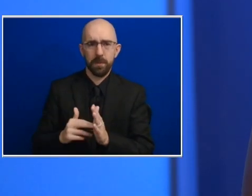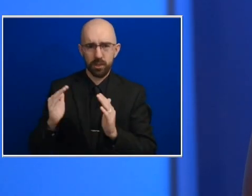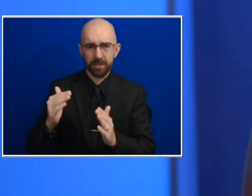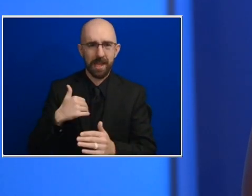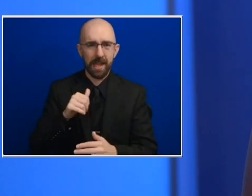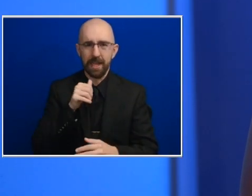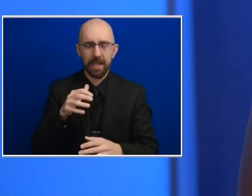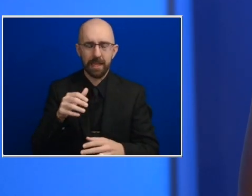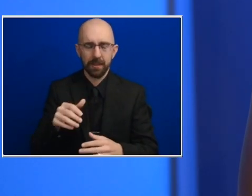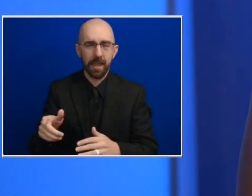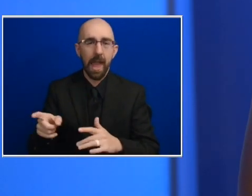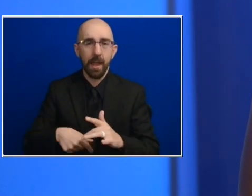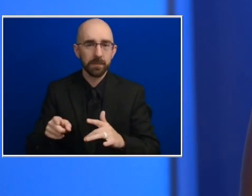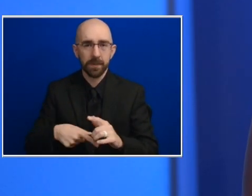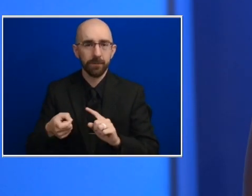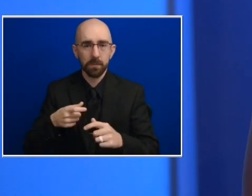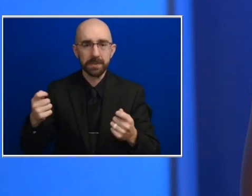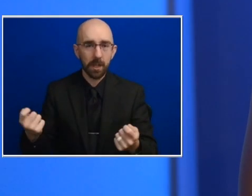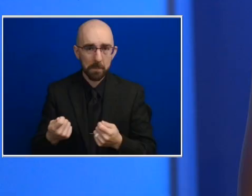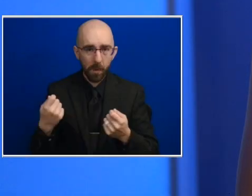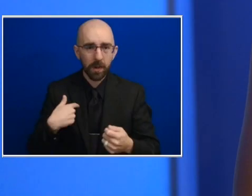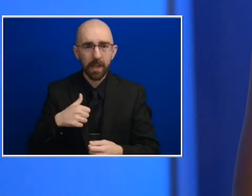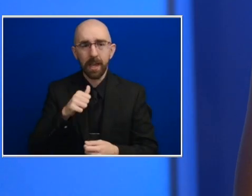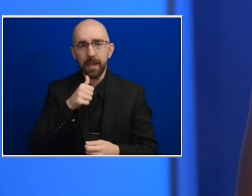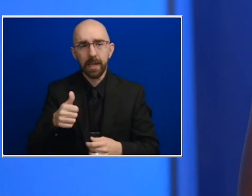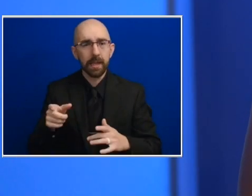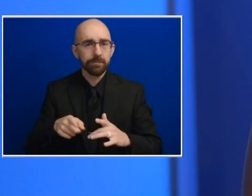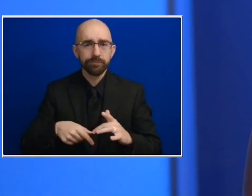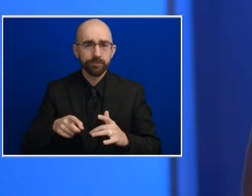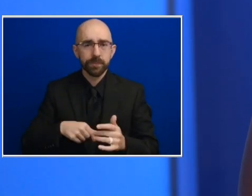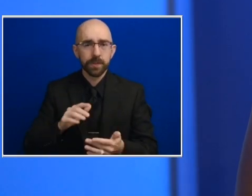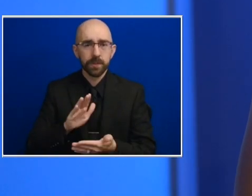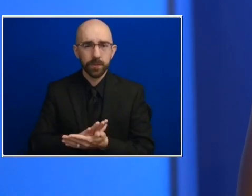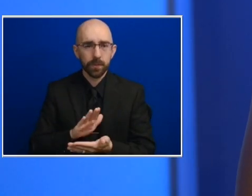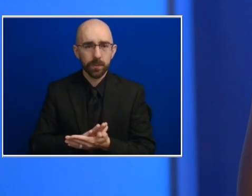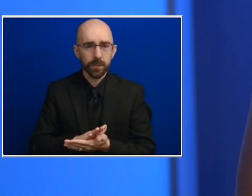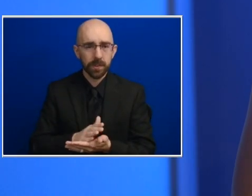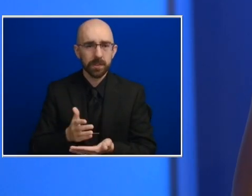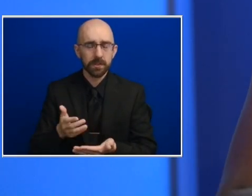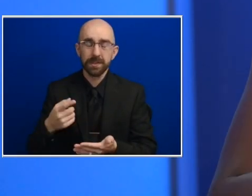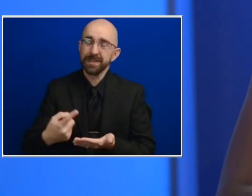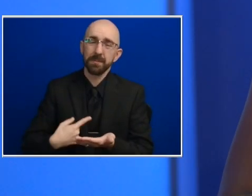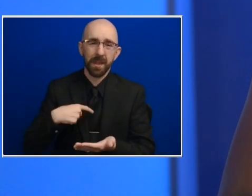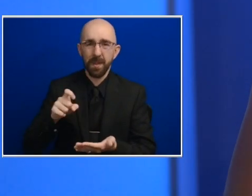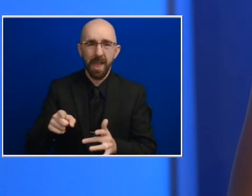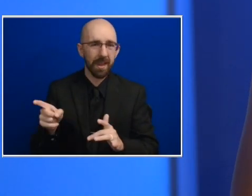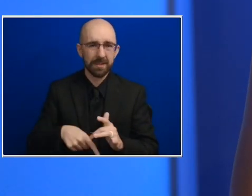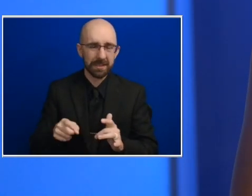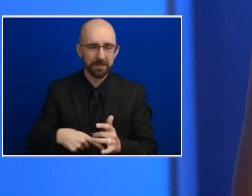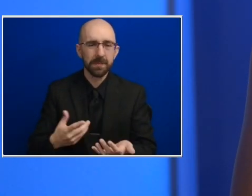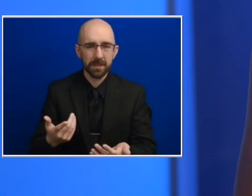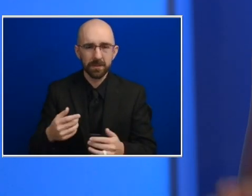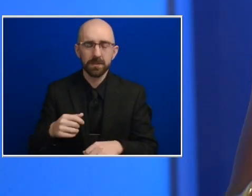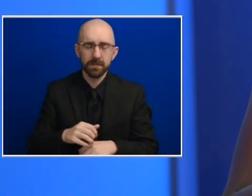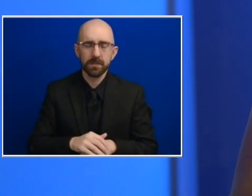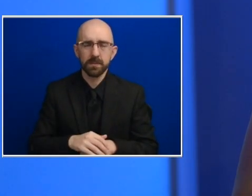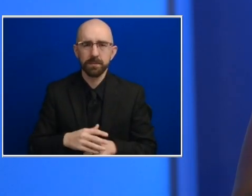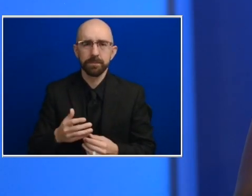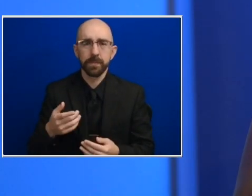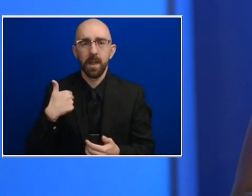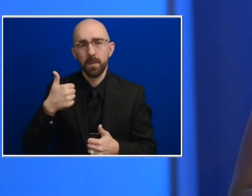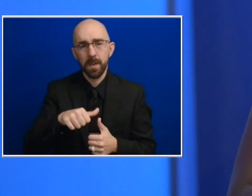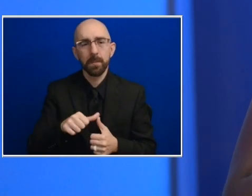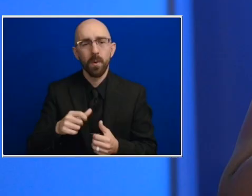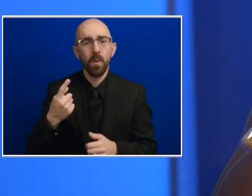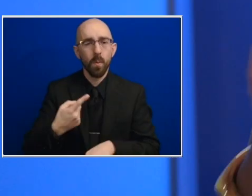from ceremonies, being absent from some school graduations sometimes. Sometimes I remember one time everybody had